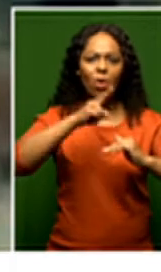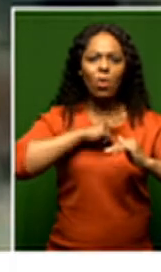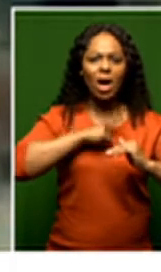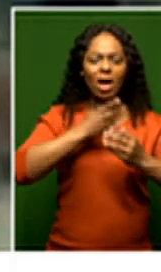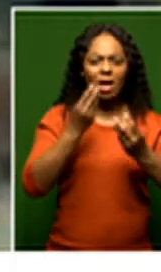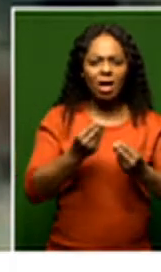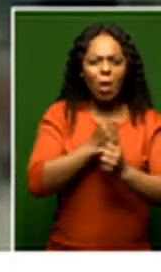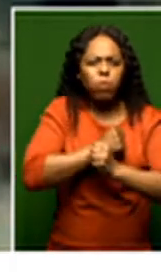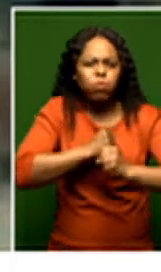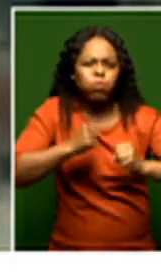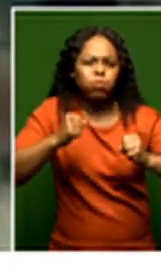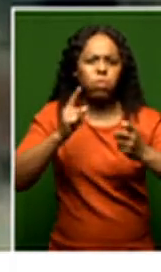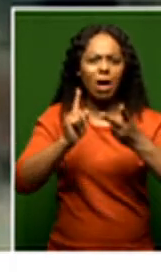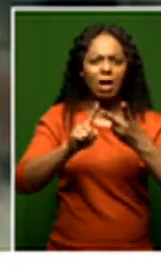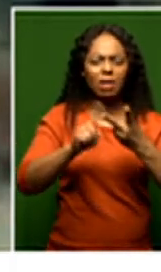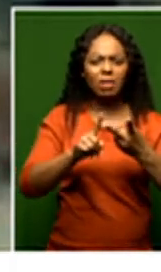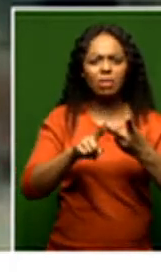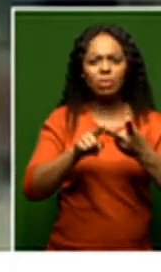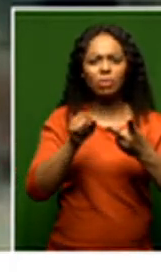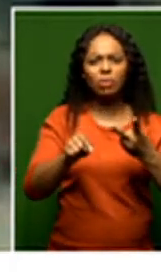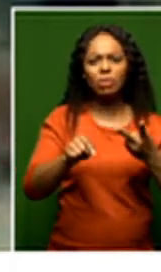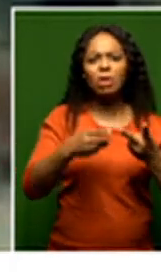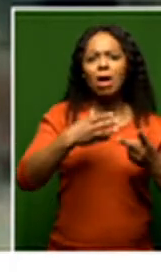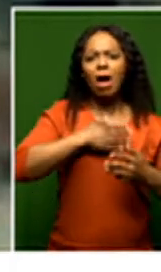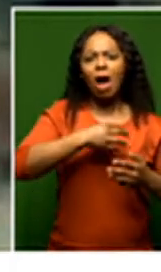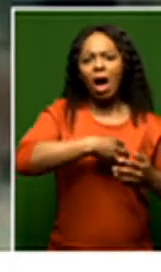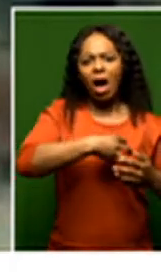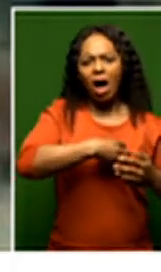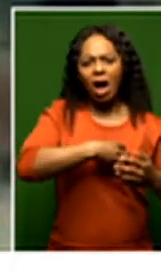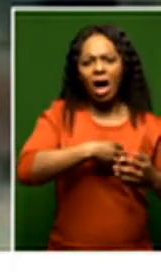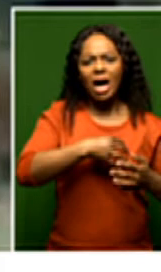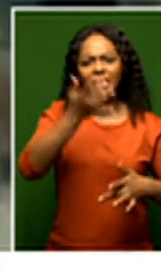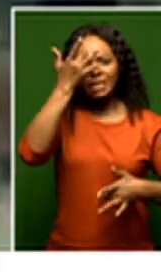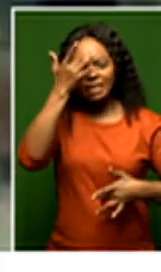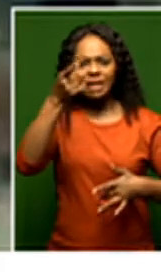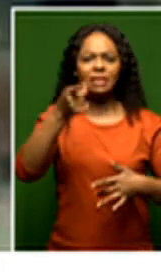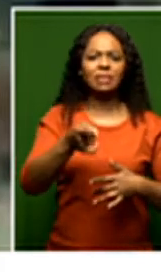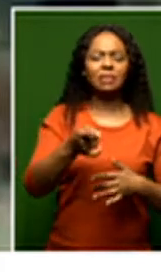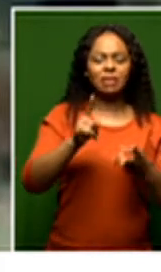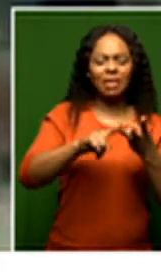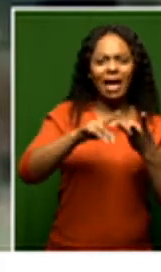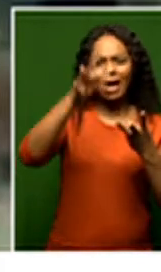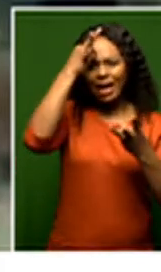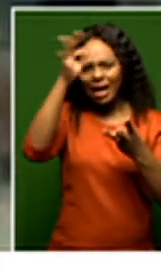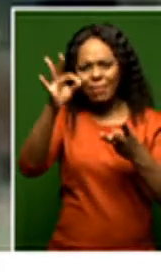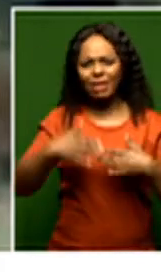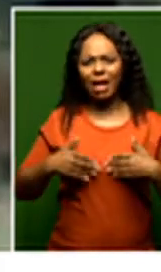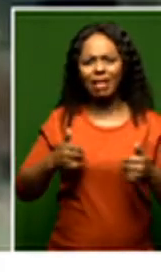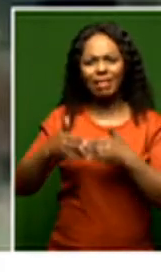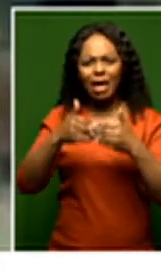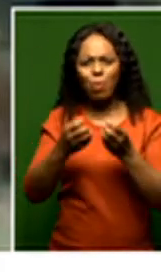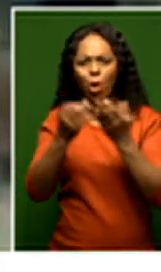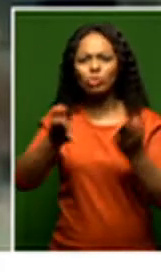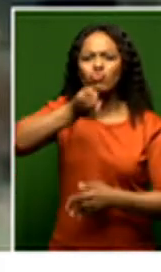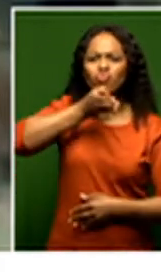obesity, they looked at cardiovascular health, they looked at government rendering of healthcare, alcohol